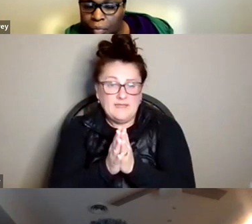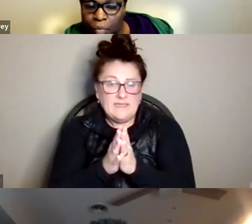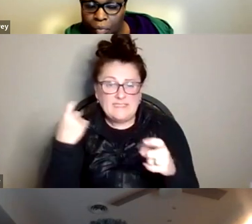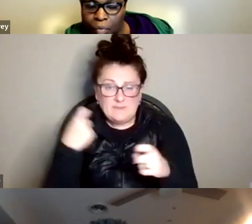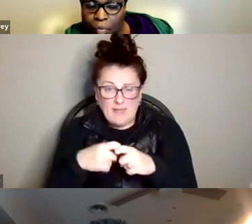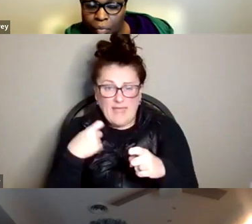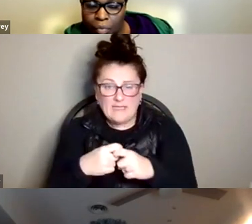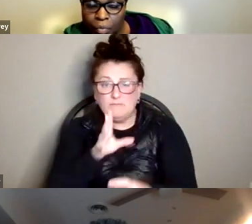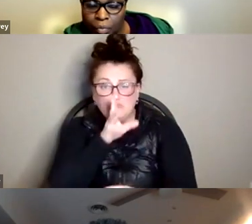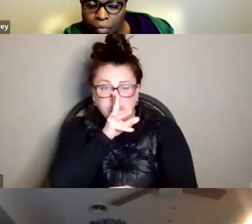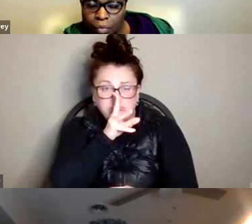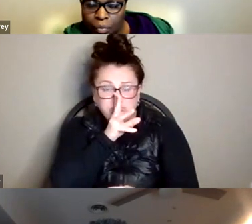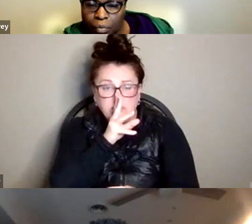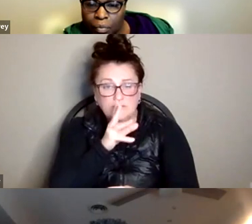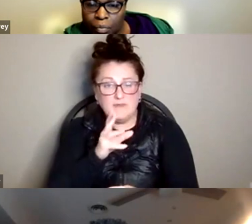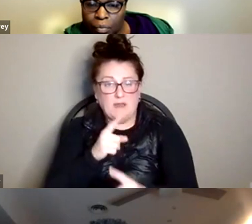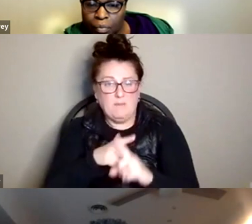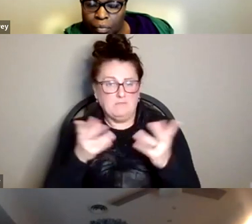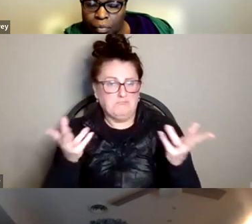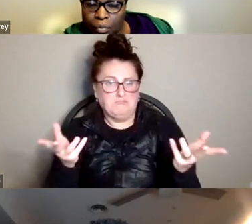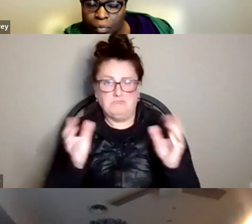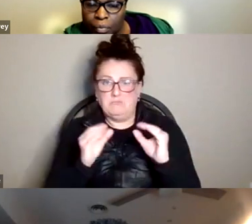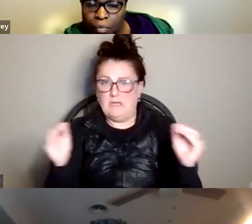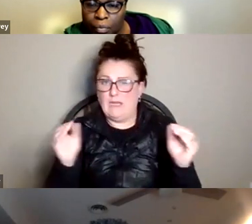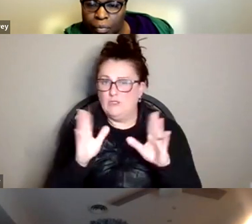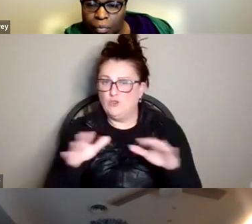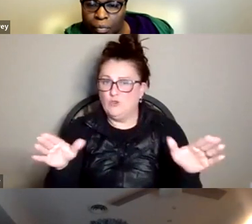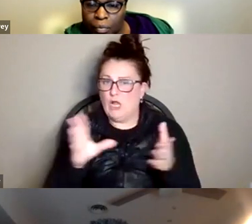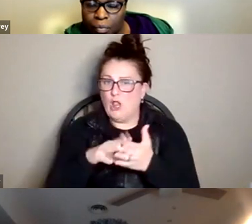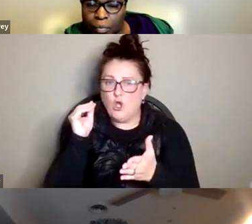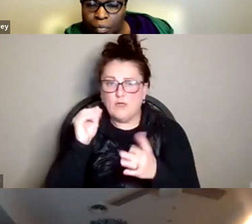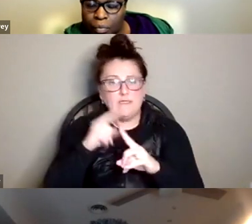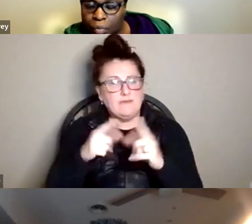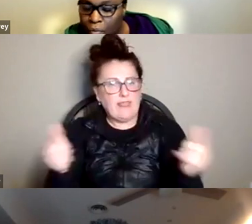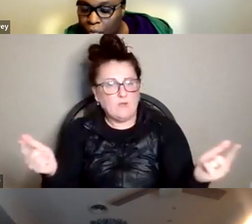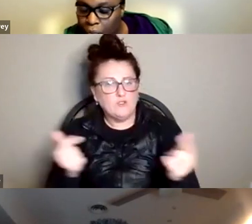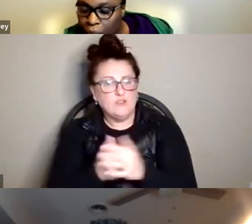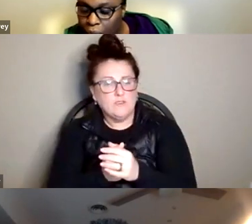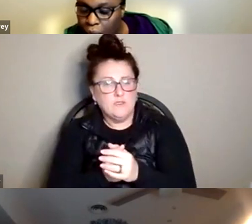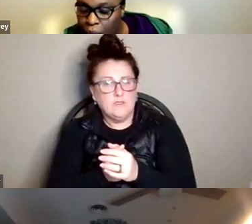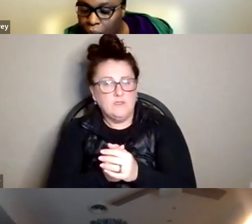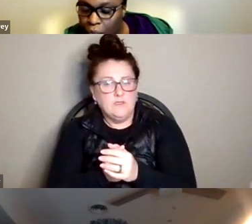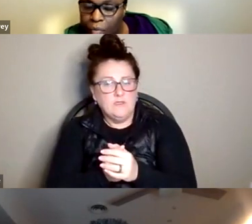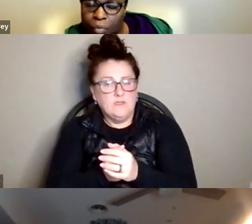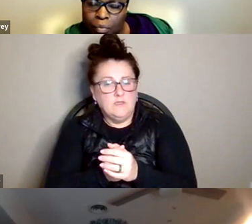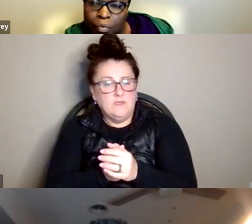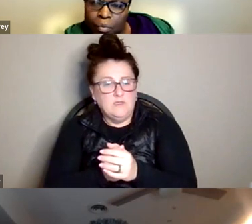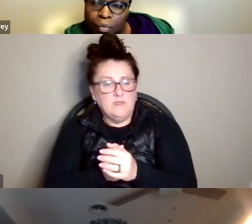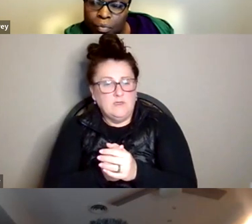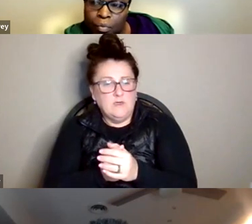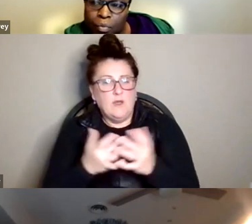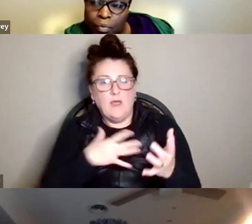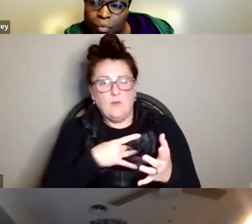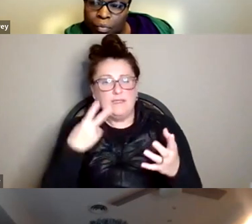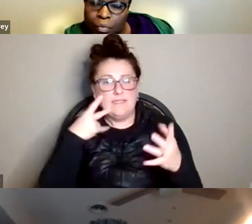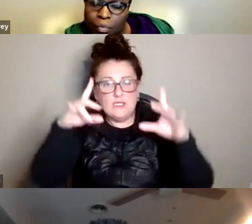Spanish speaking, but none of the children are learning any type of a different language. So I would like to see the